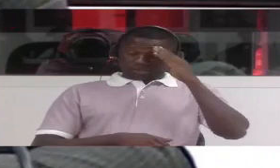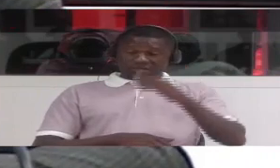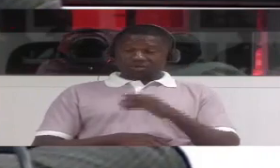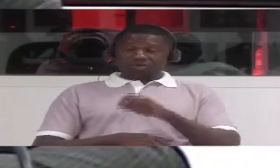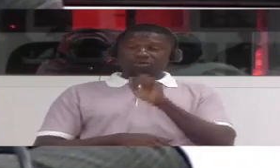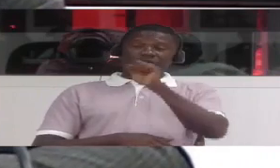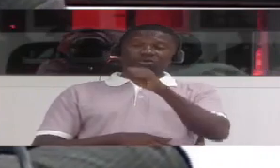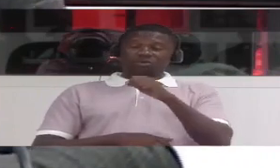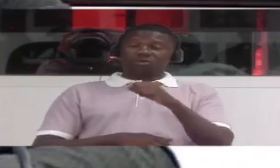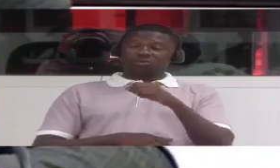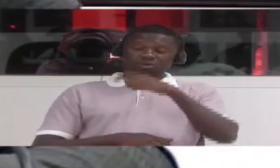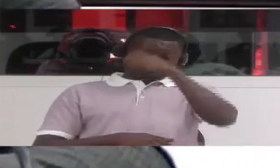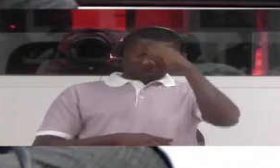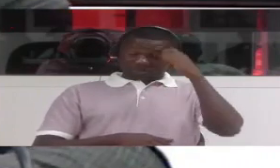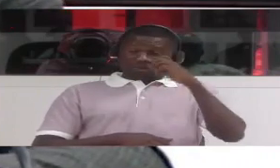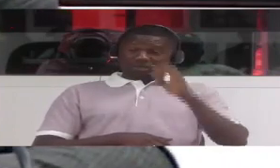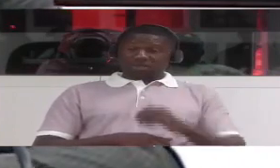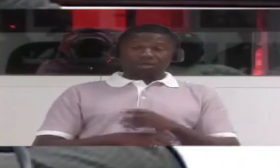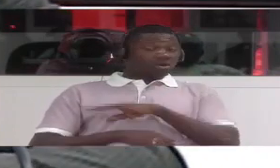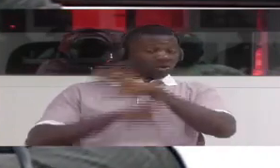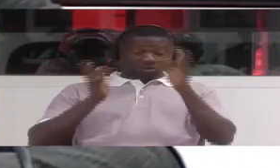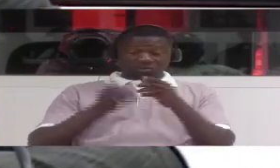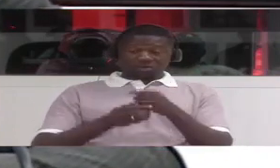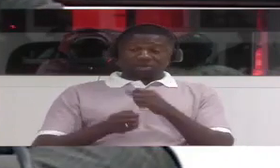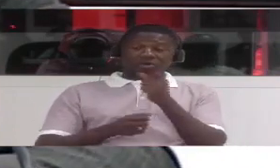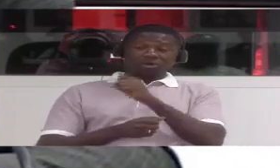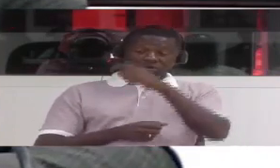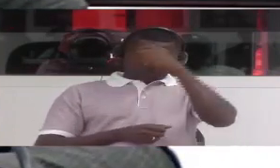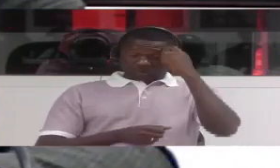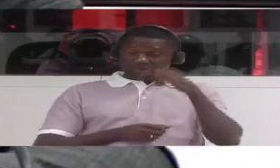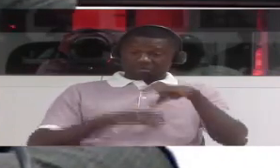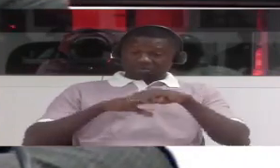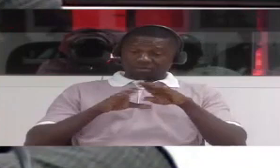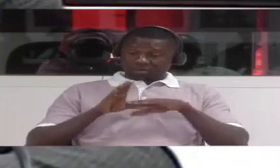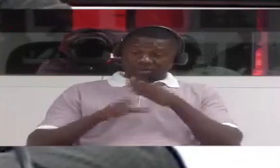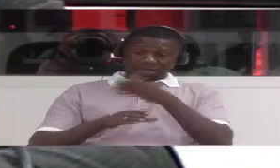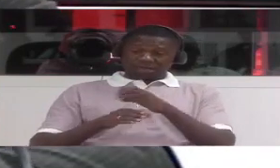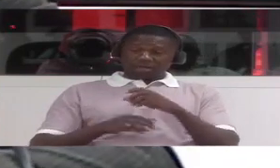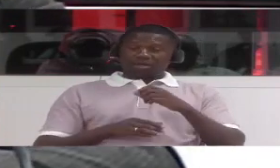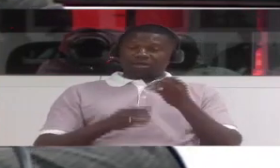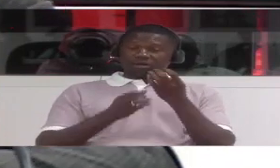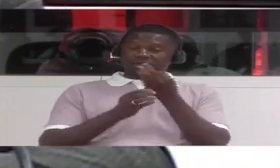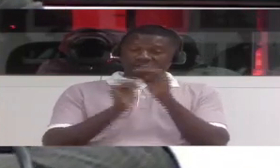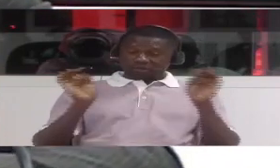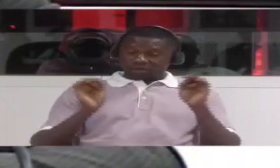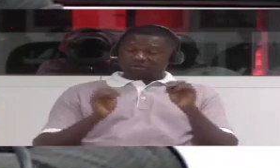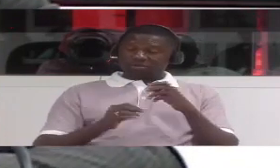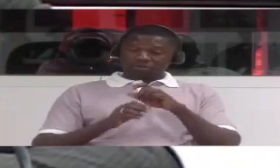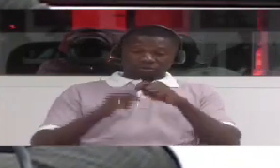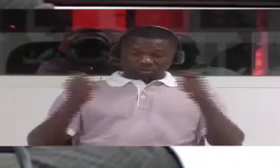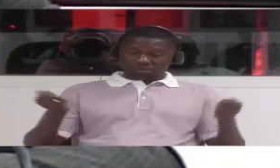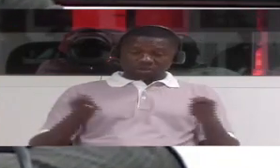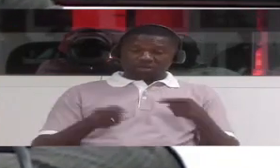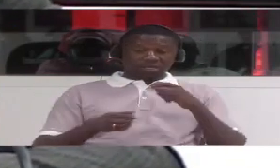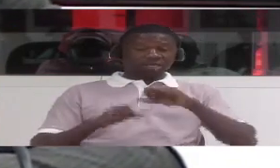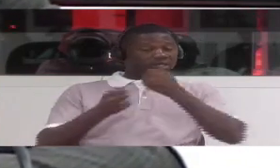affairs have been locked up downstairs. There are others there. They are in the cells. But you will sleep in this room there, in the